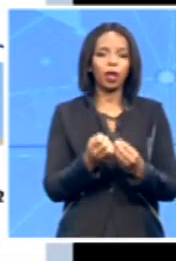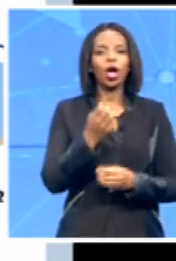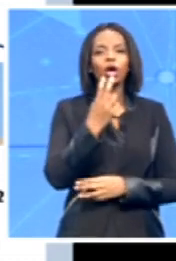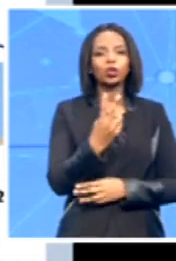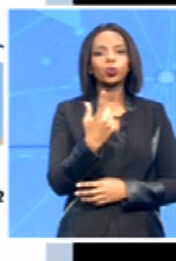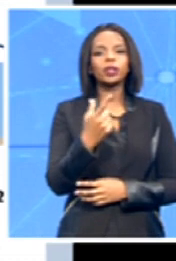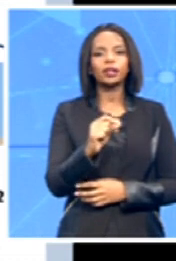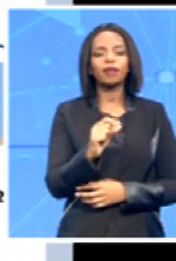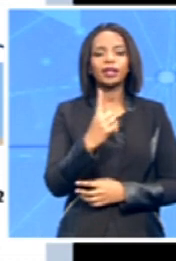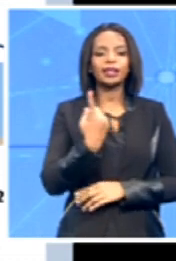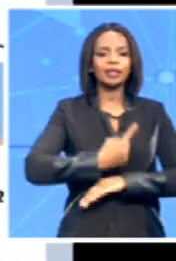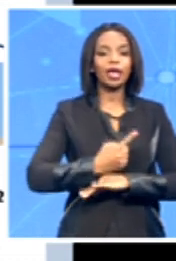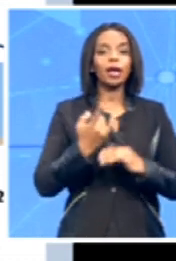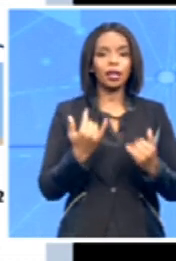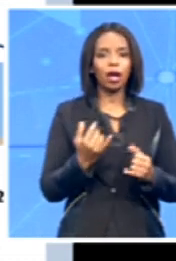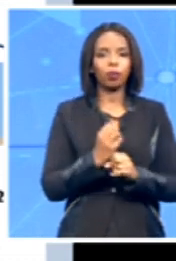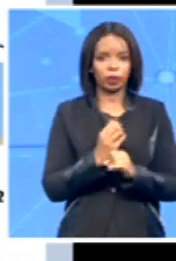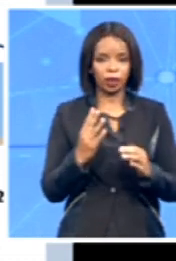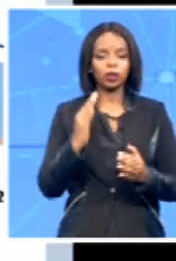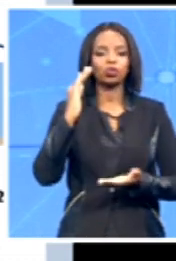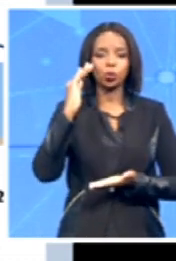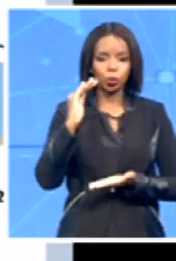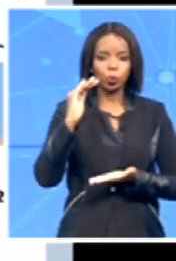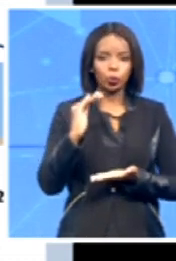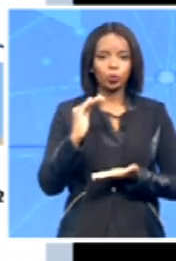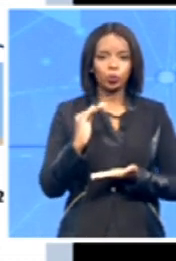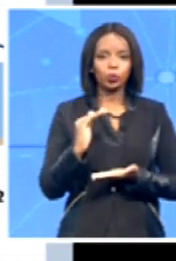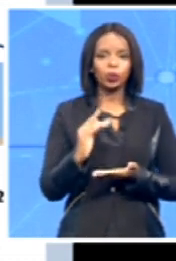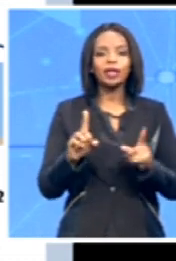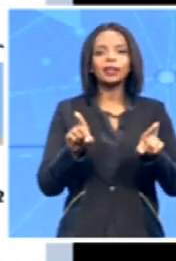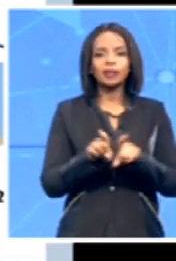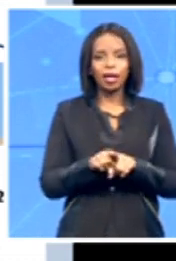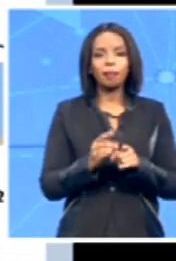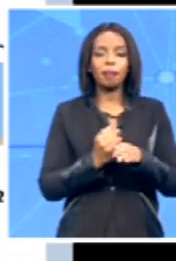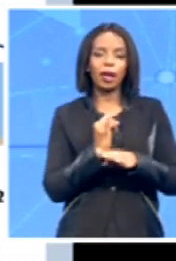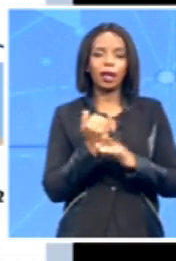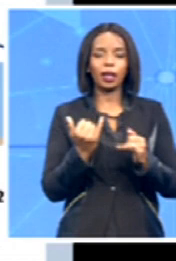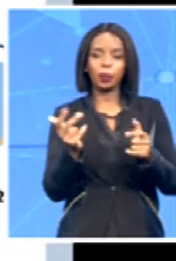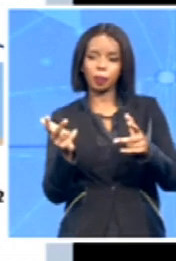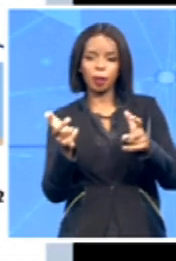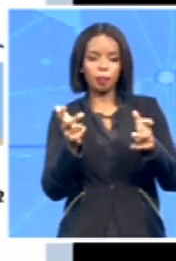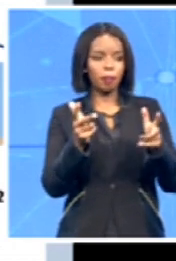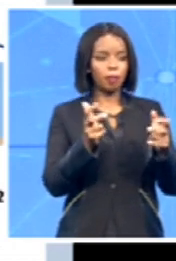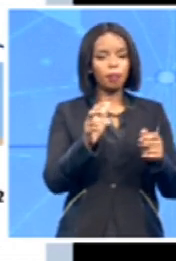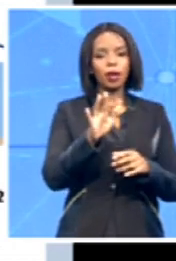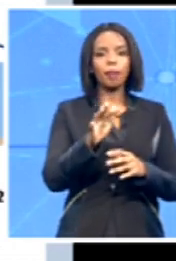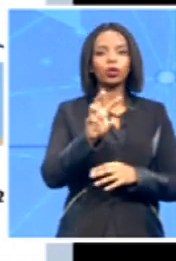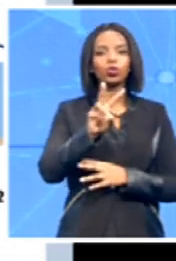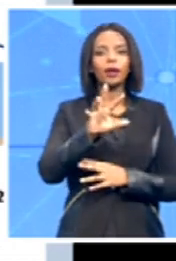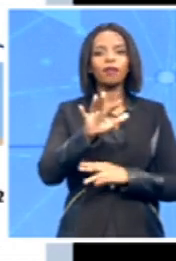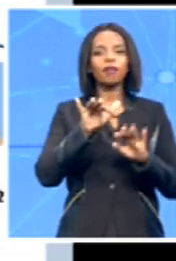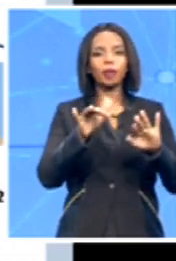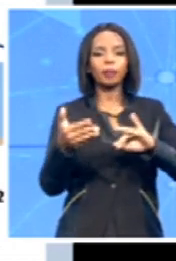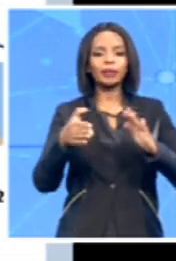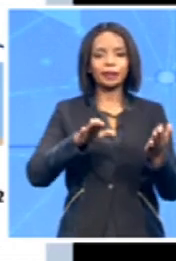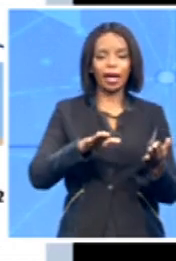then also early signs of a decline of deaths, but we've seen about 25 deaths per day. So when we get to about